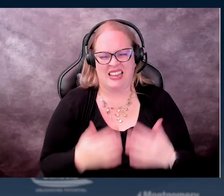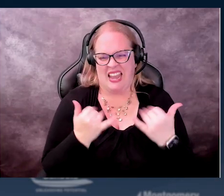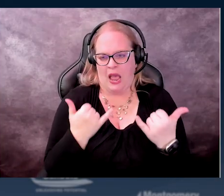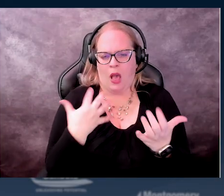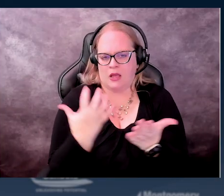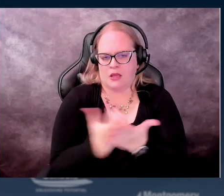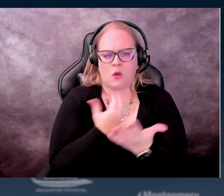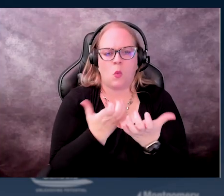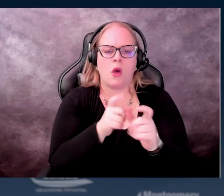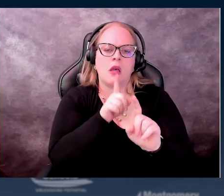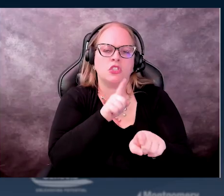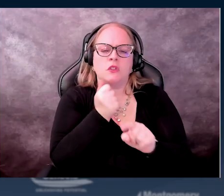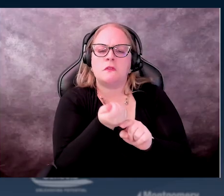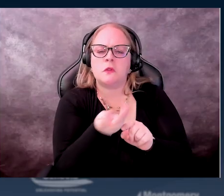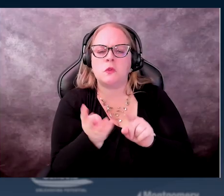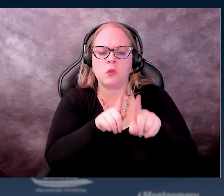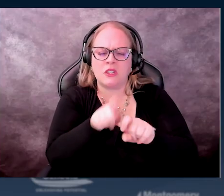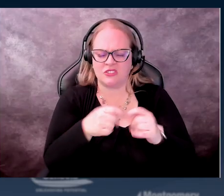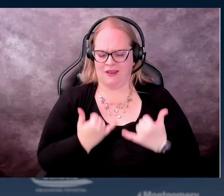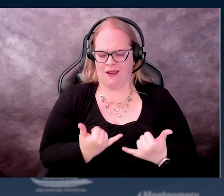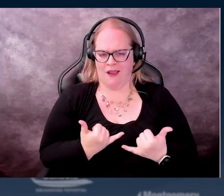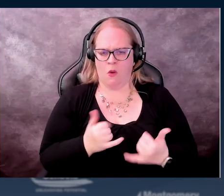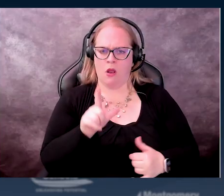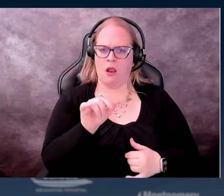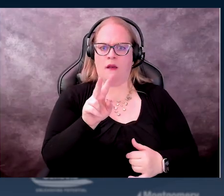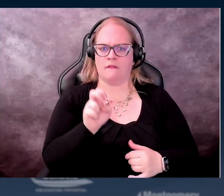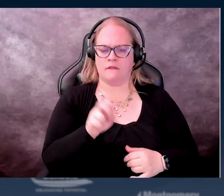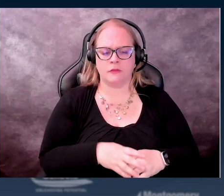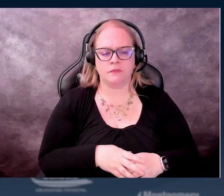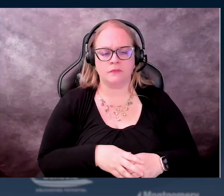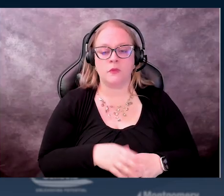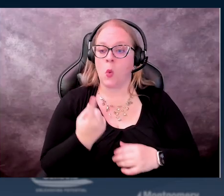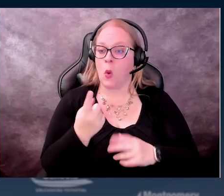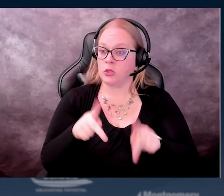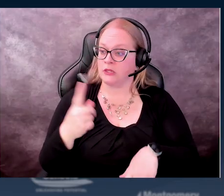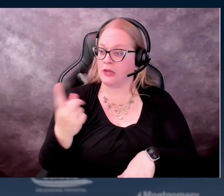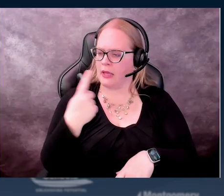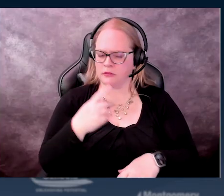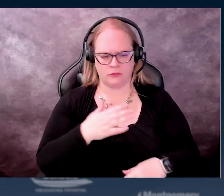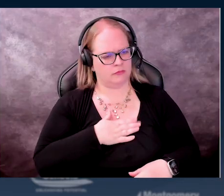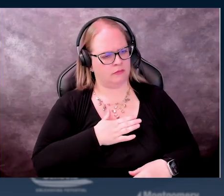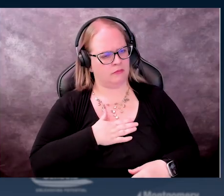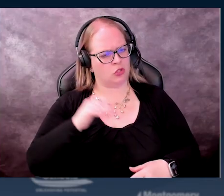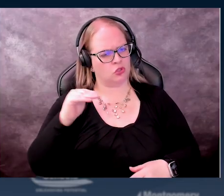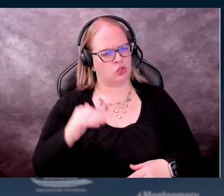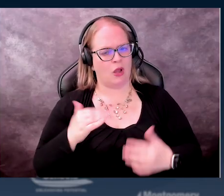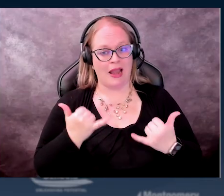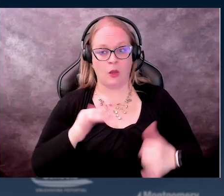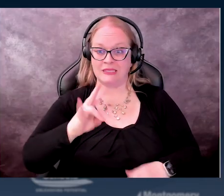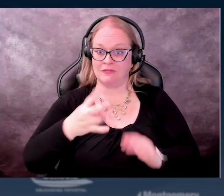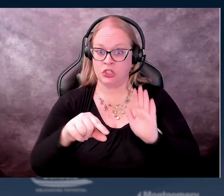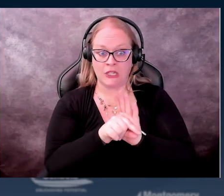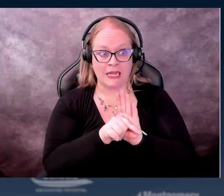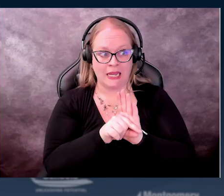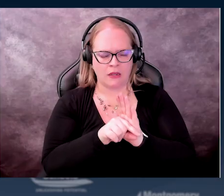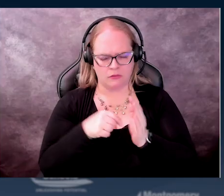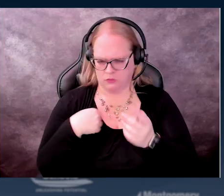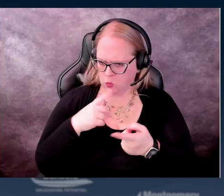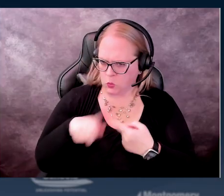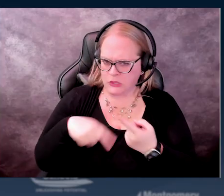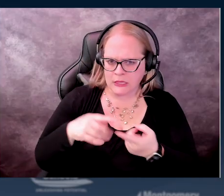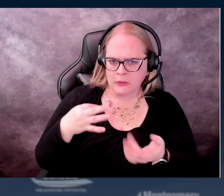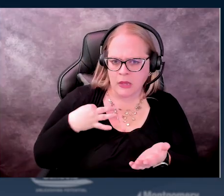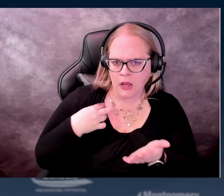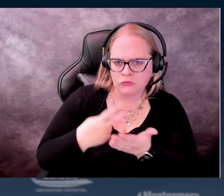One question is, if my child is currently in 7th grade, when should we apply for the program? That's a great question. So the